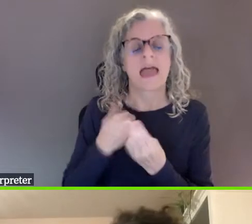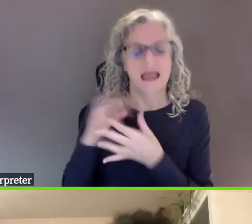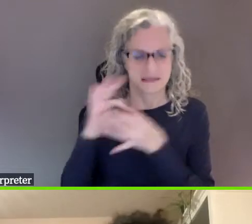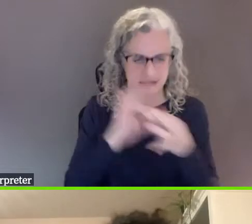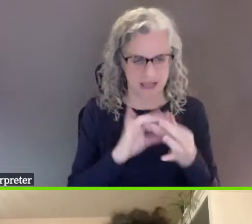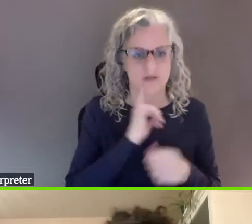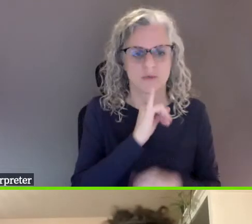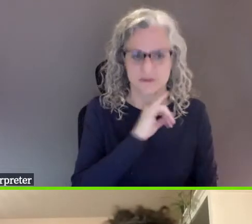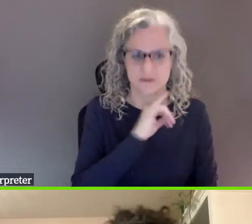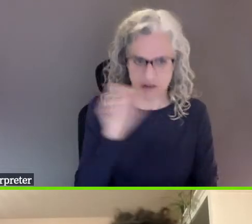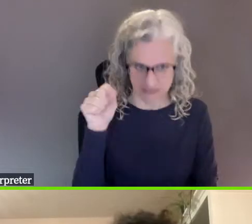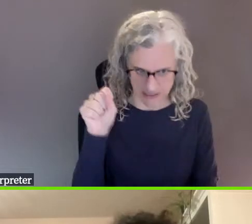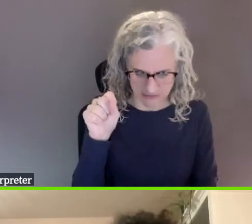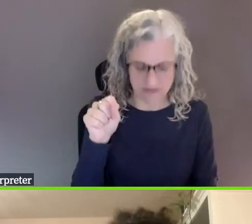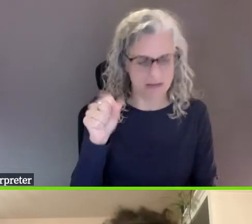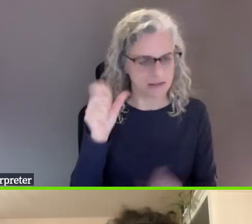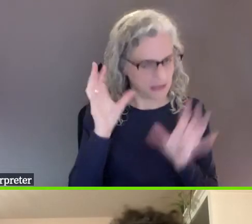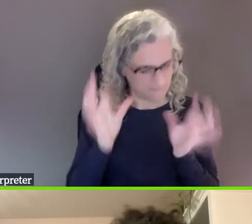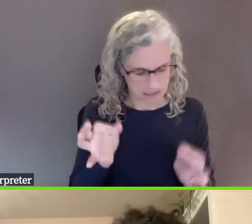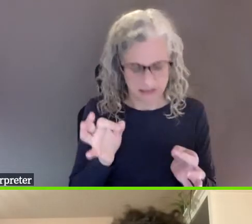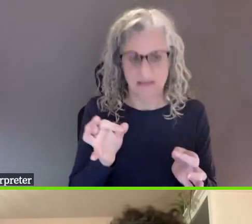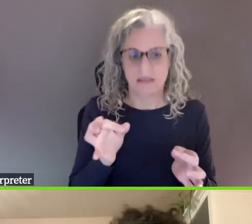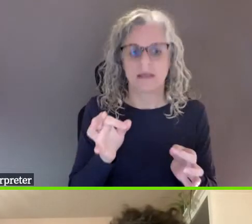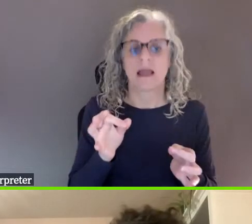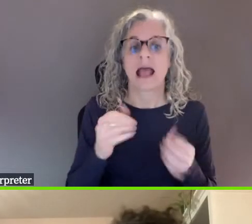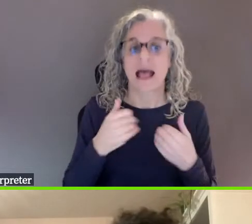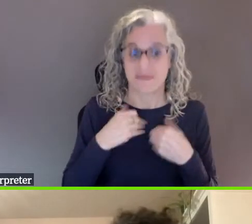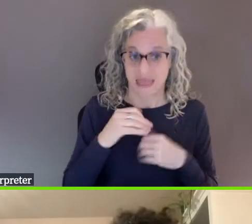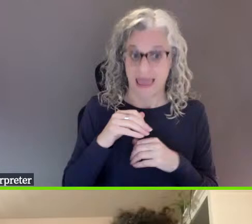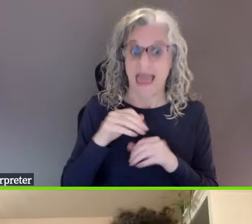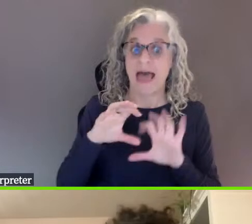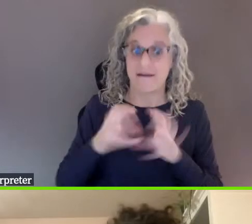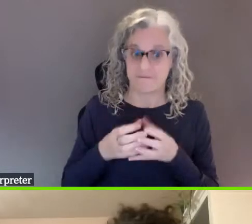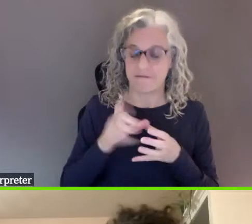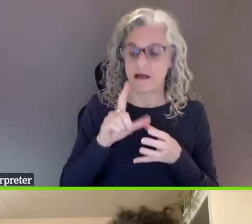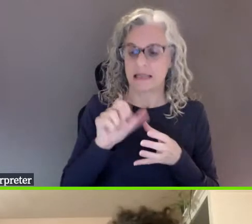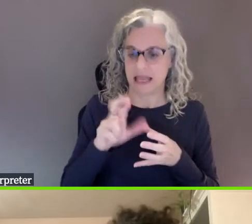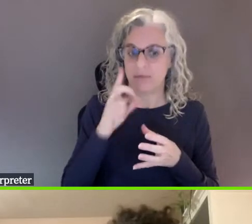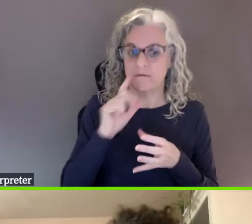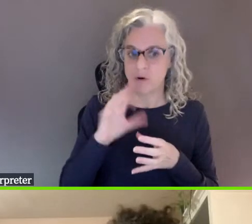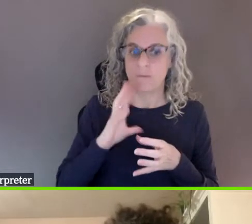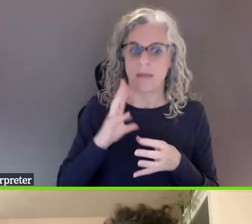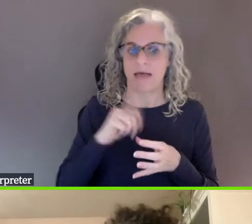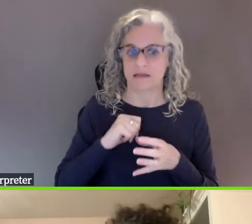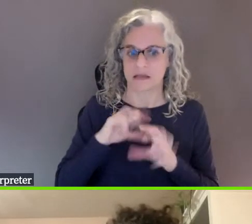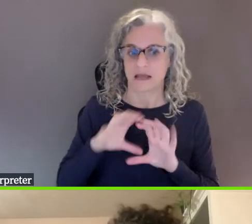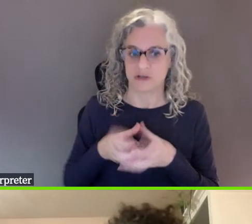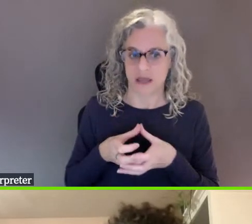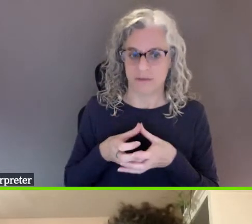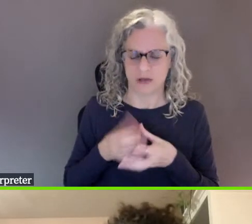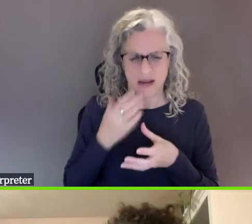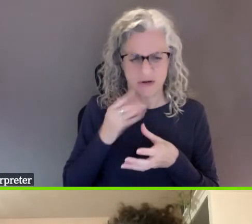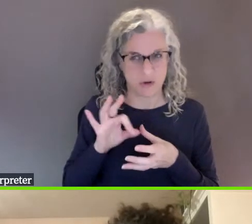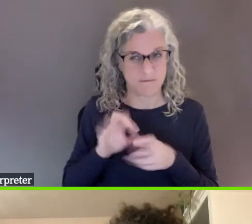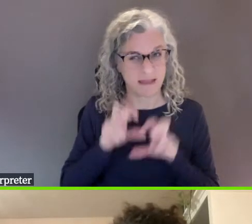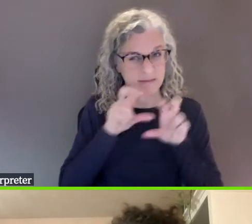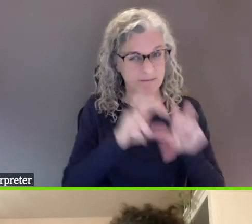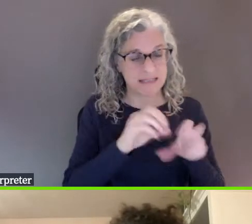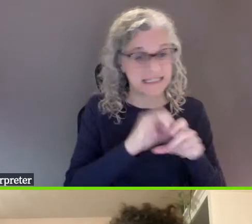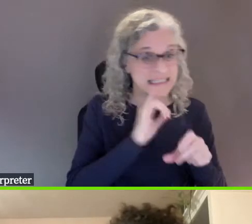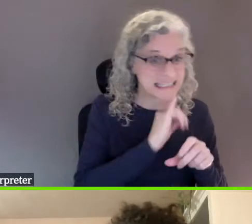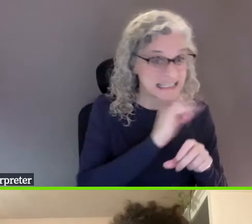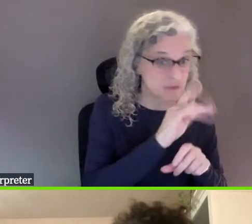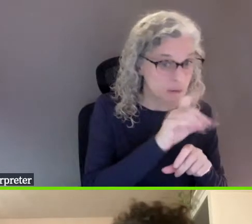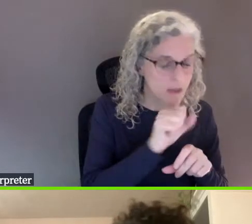Yes, it definitely does. And they have a Labor for Palestine chapter. I don't know specifically if they are invested in Israel bonds or if the Charlotte,